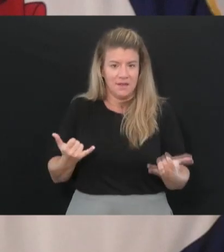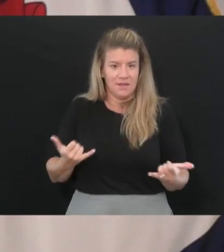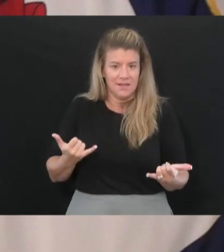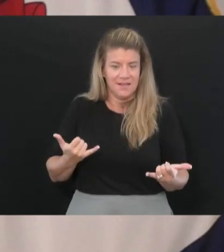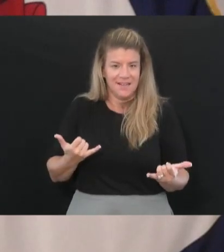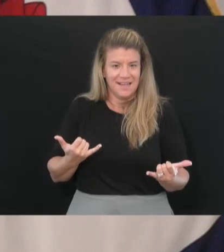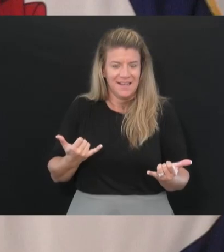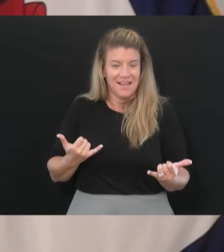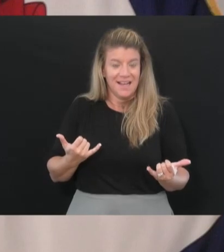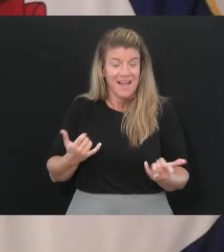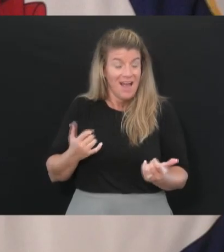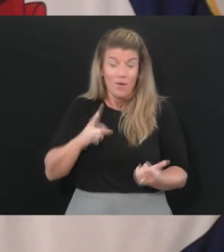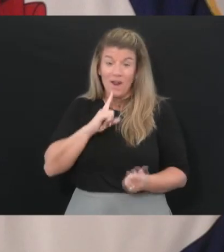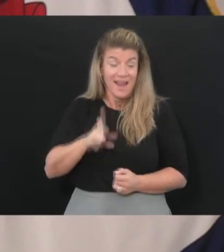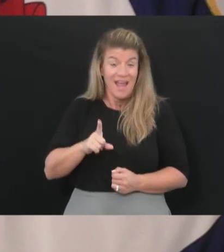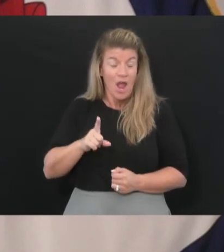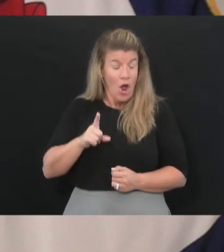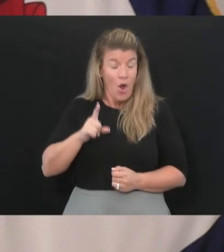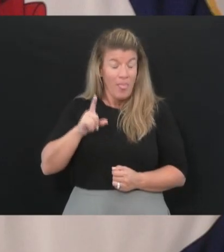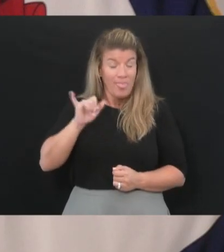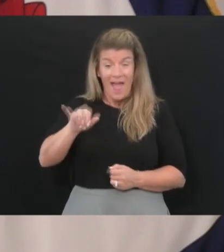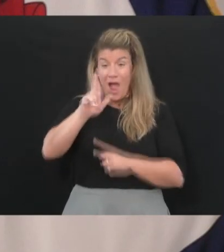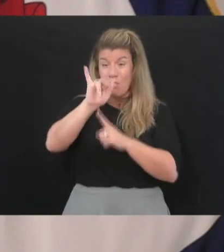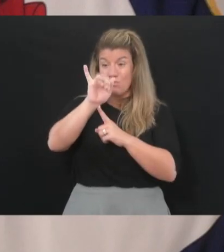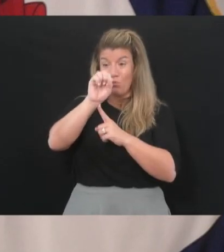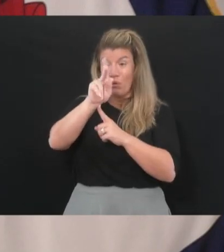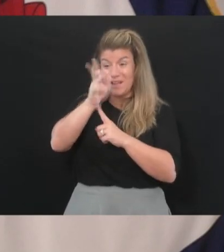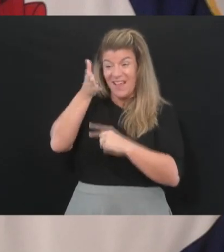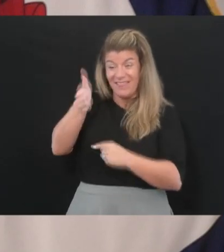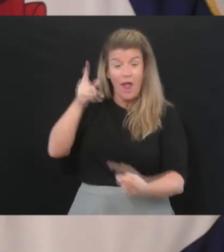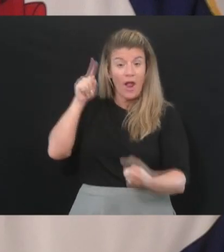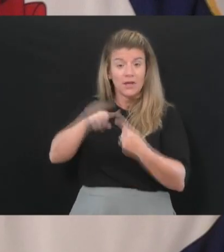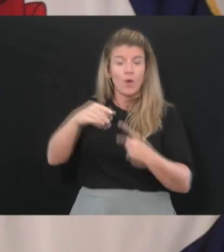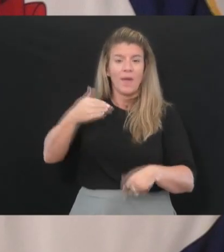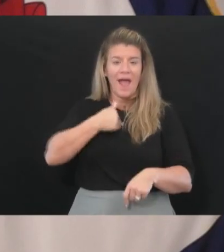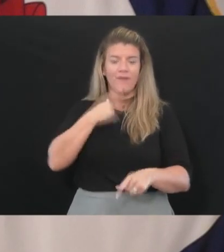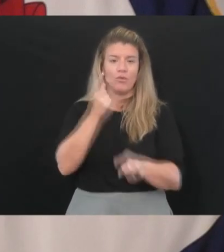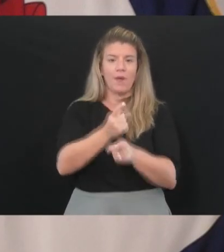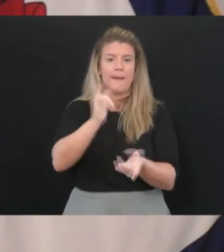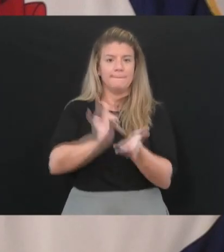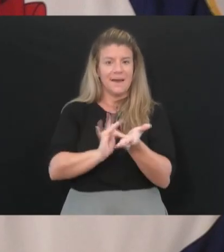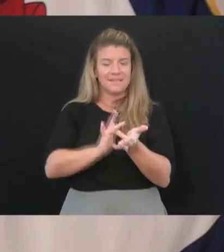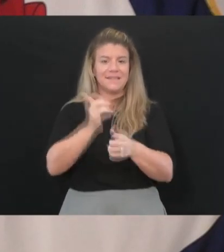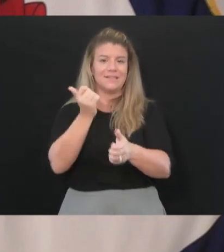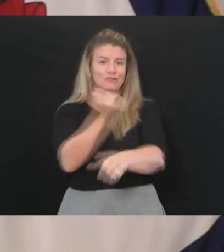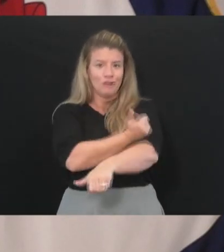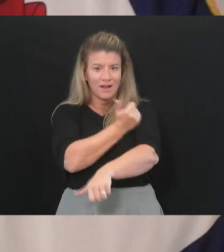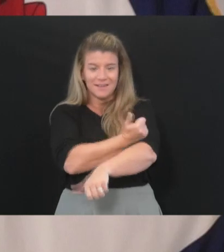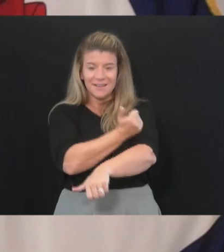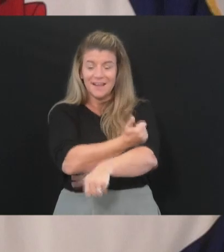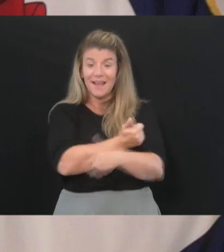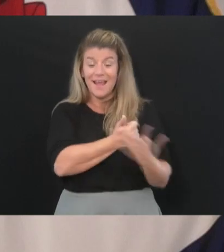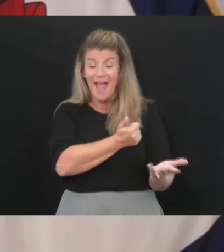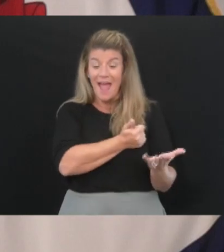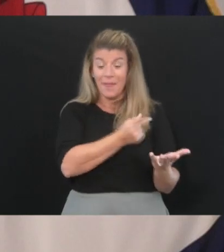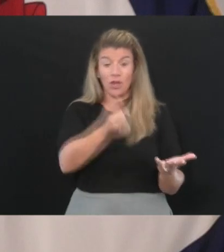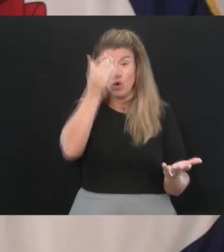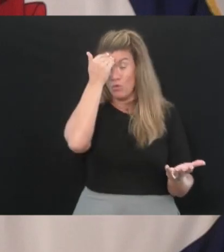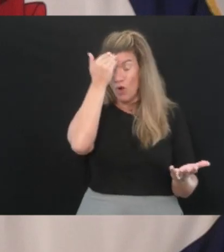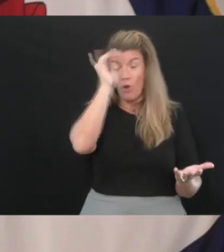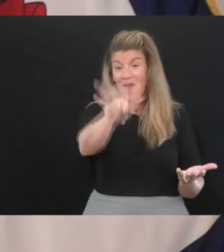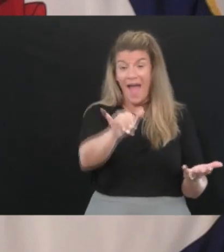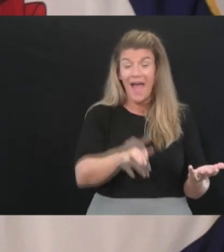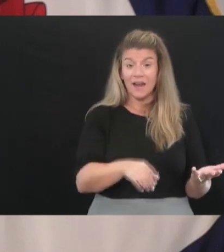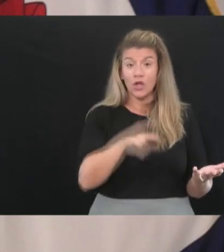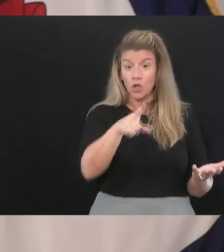cannot do it until we have vaccines or drugs, if in fact we do. And you know what that's going to be too? You're going to have